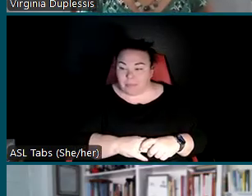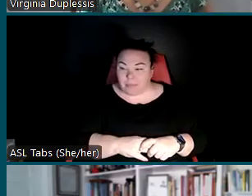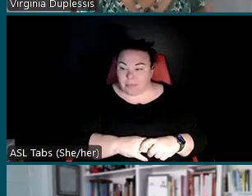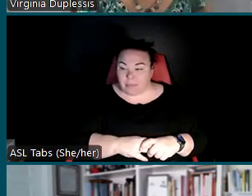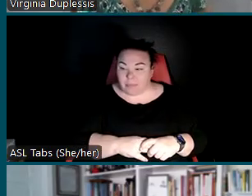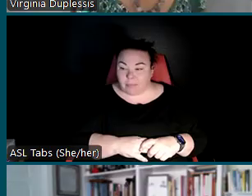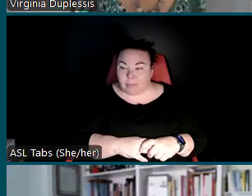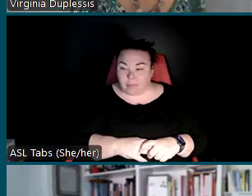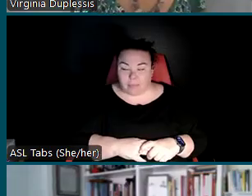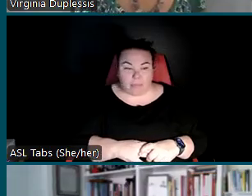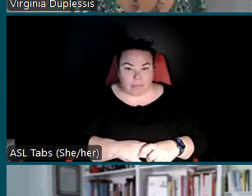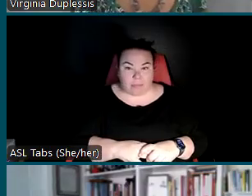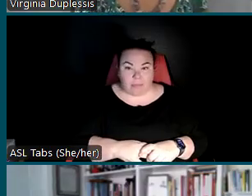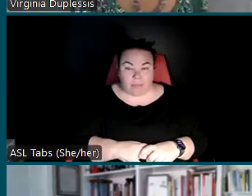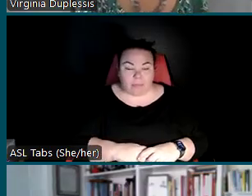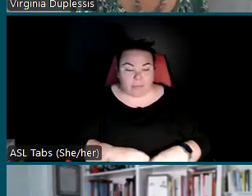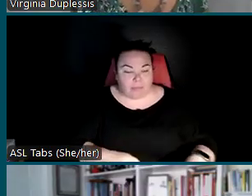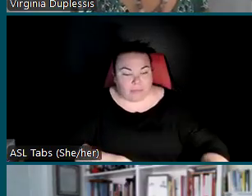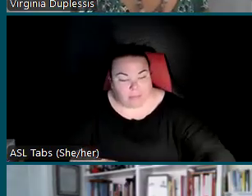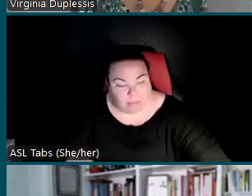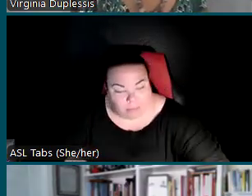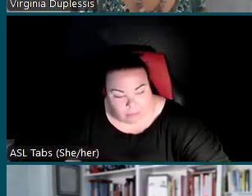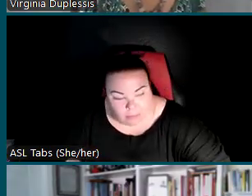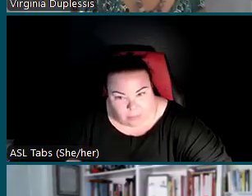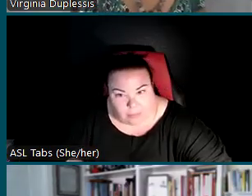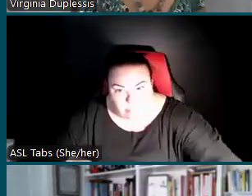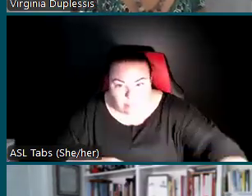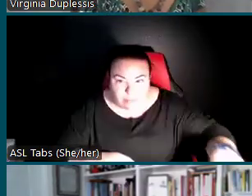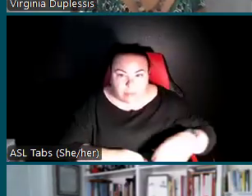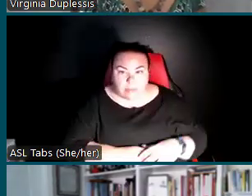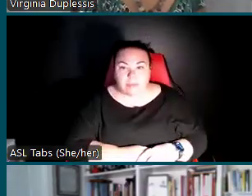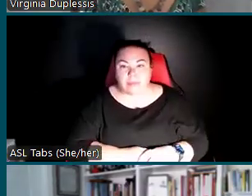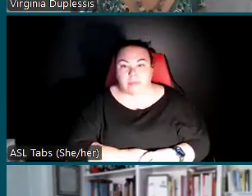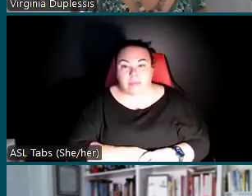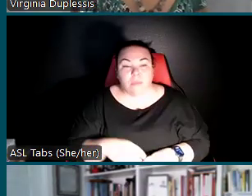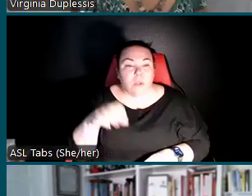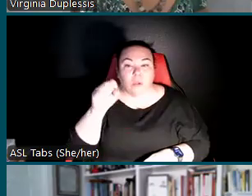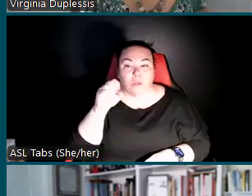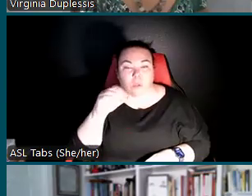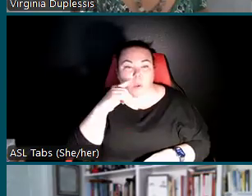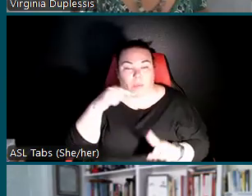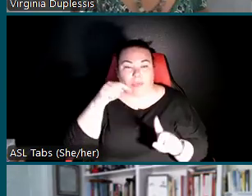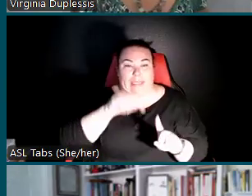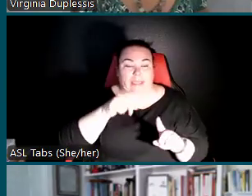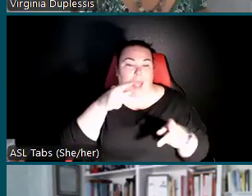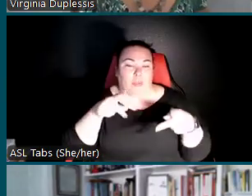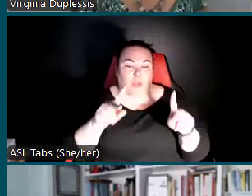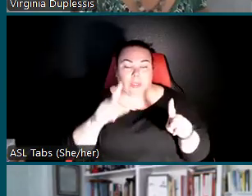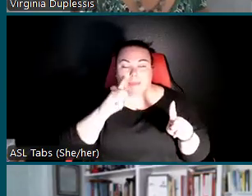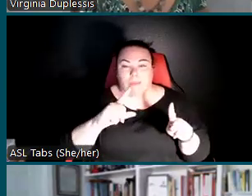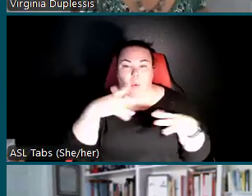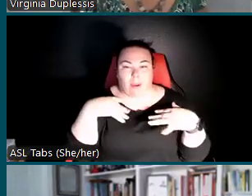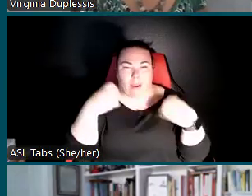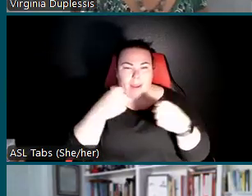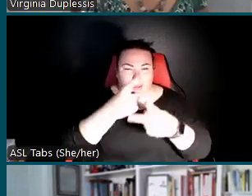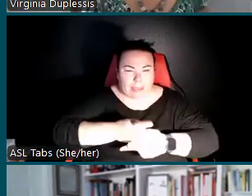all been trained in trauma-informed care practices. So this is an opportunity for healthcare to bring